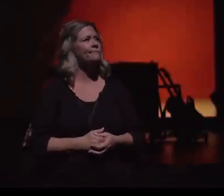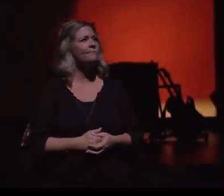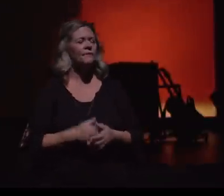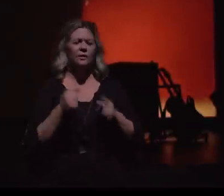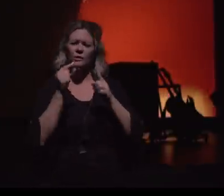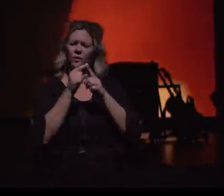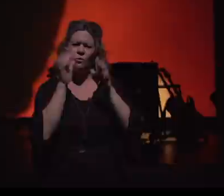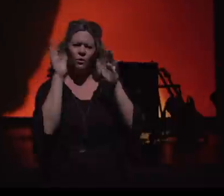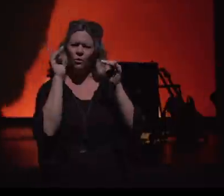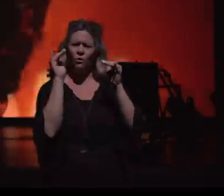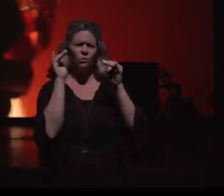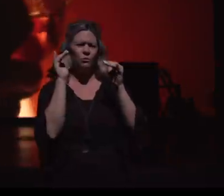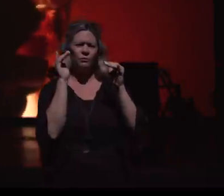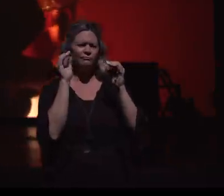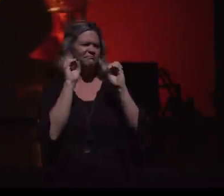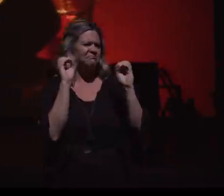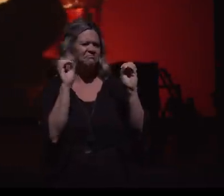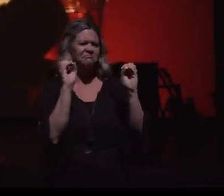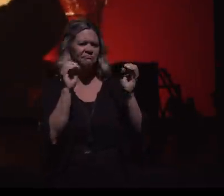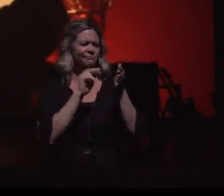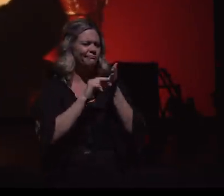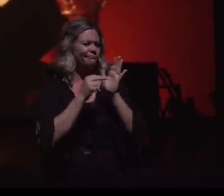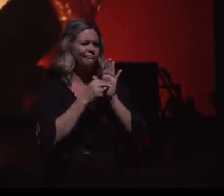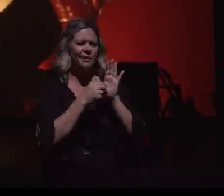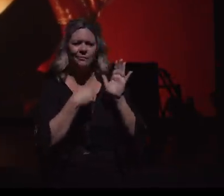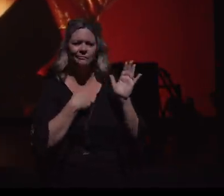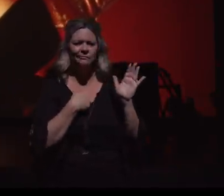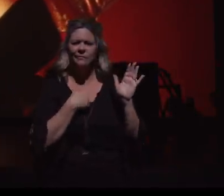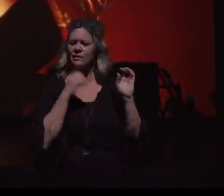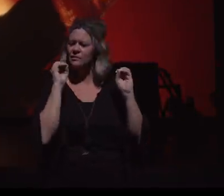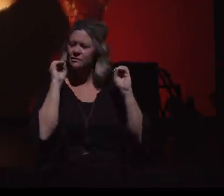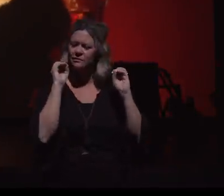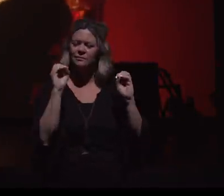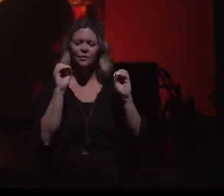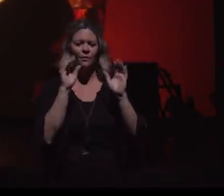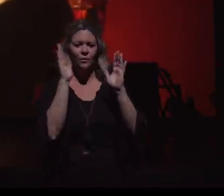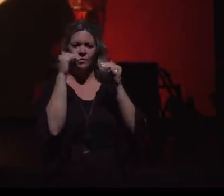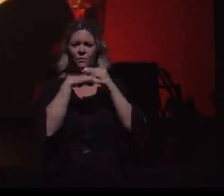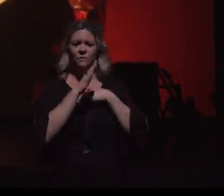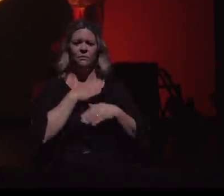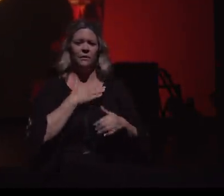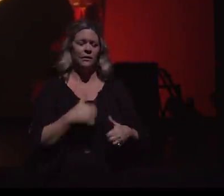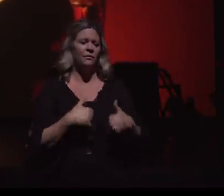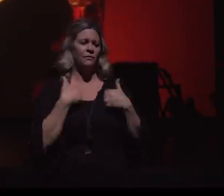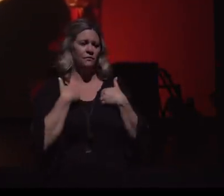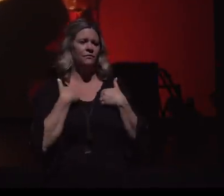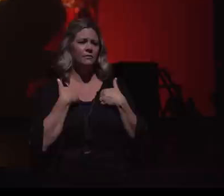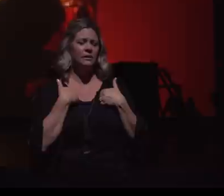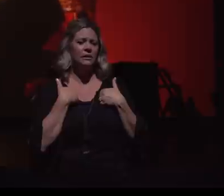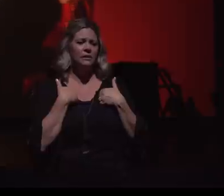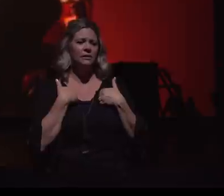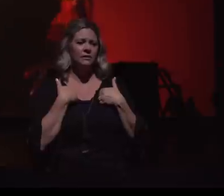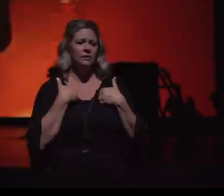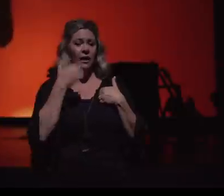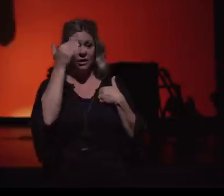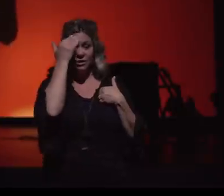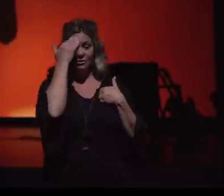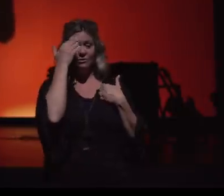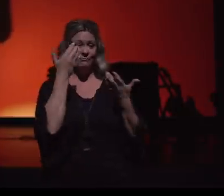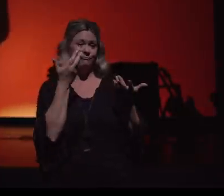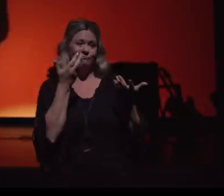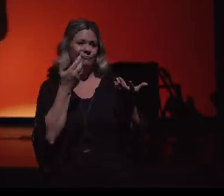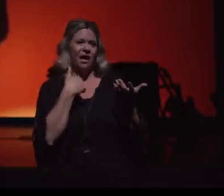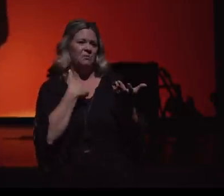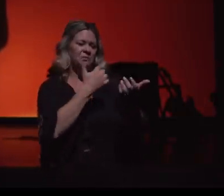The word hope didn't mean anything to me. There was zero hope in my life. I kind of resigned to the fact that I would be